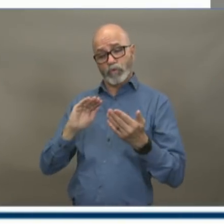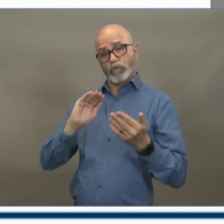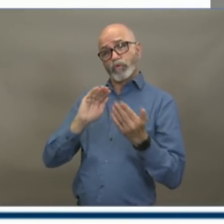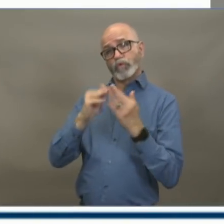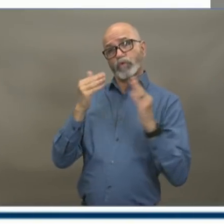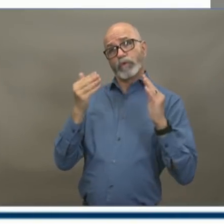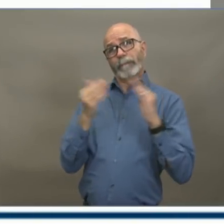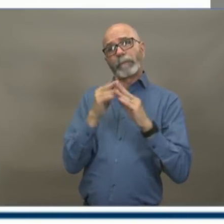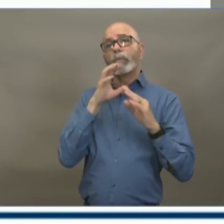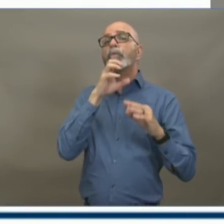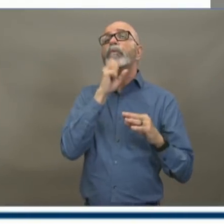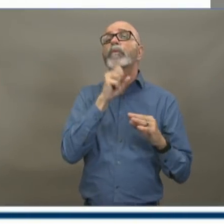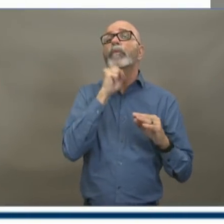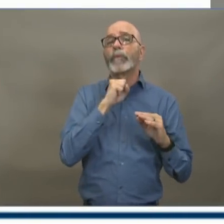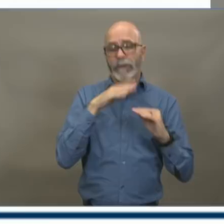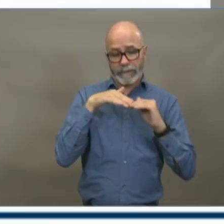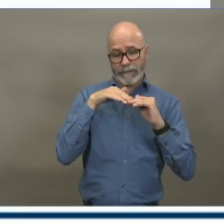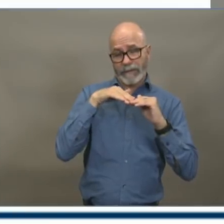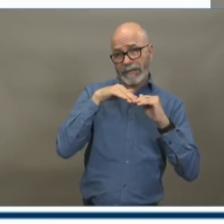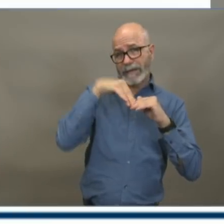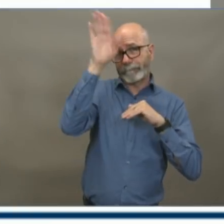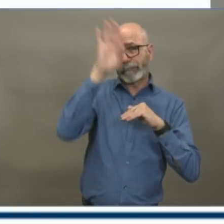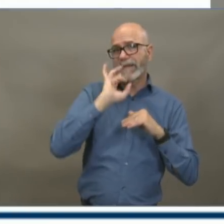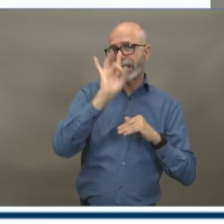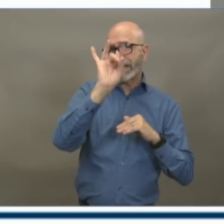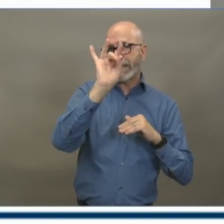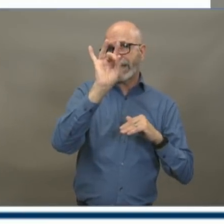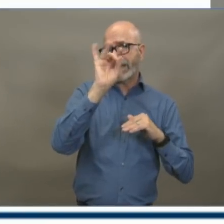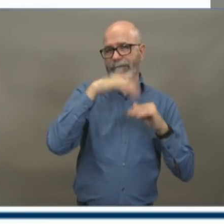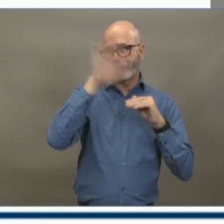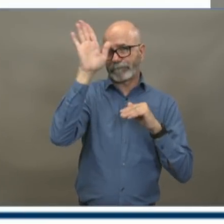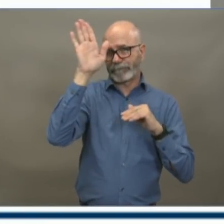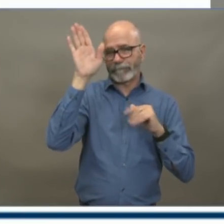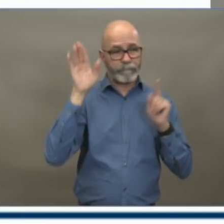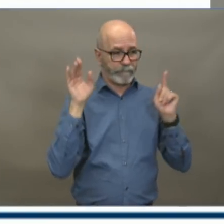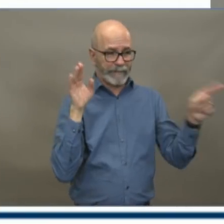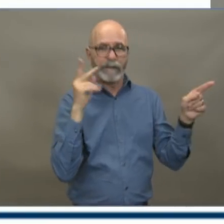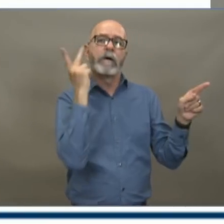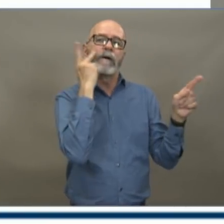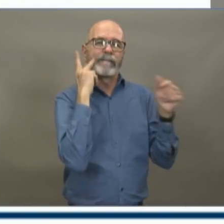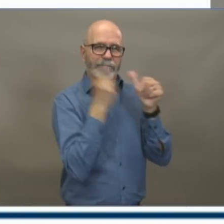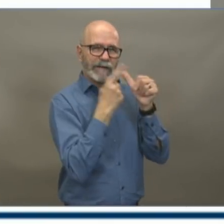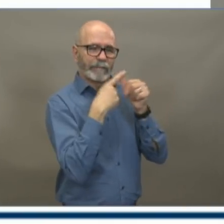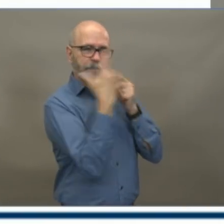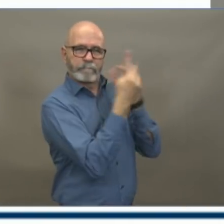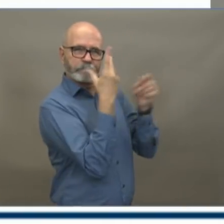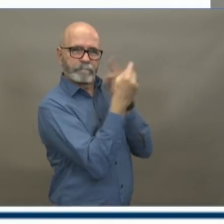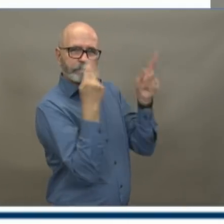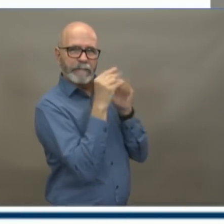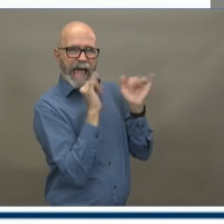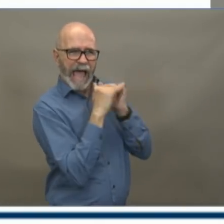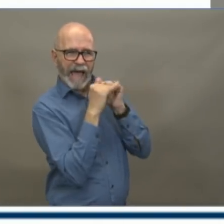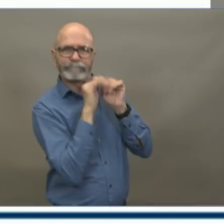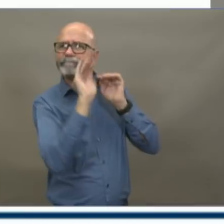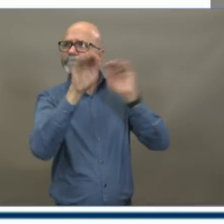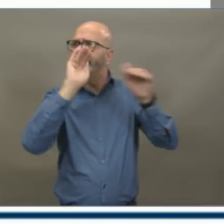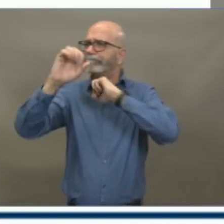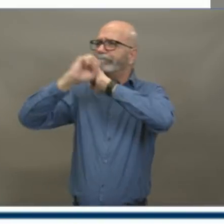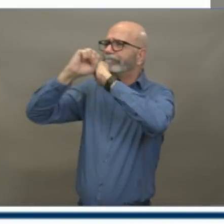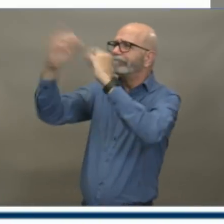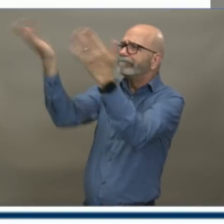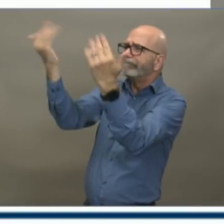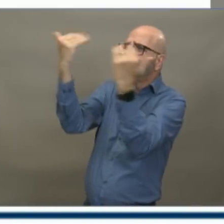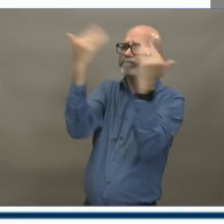age. And we're currently working through how those individuals will be invited, and the clinic will likely be starting mid to